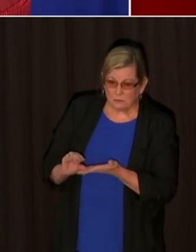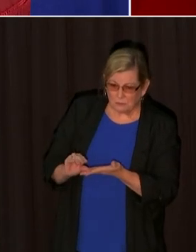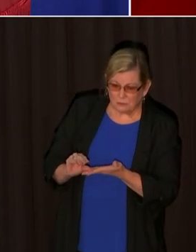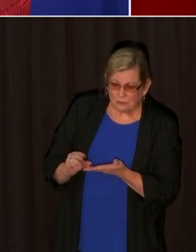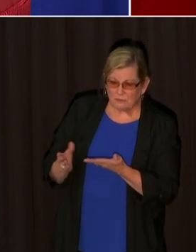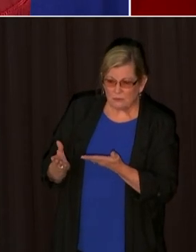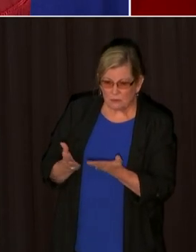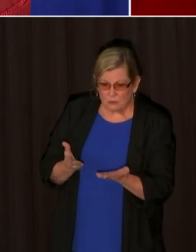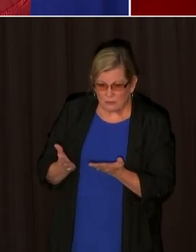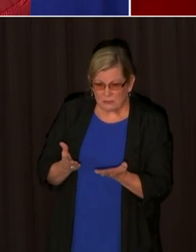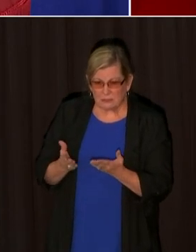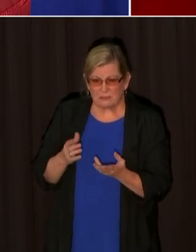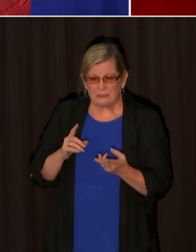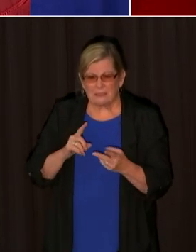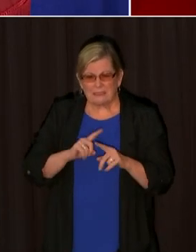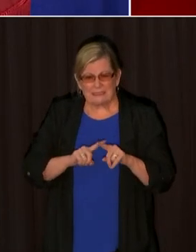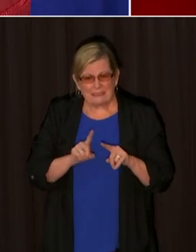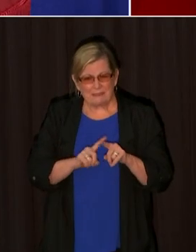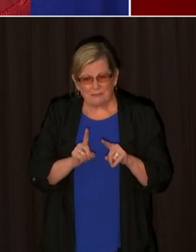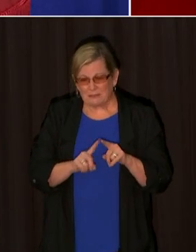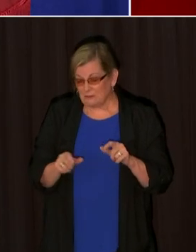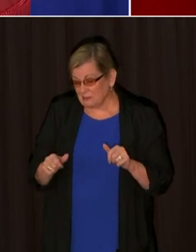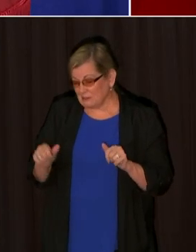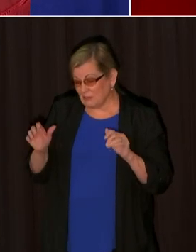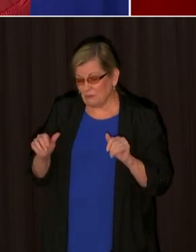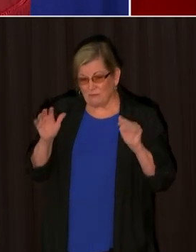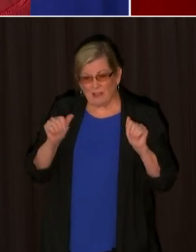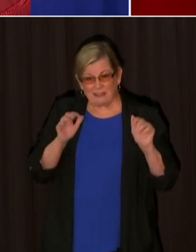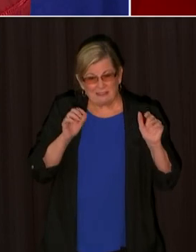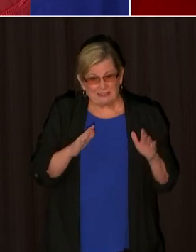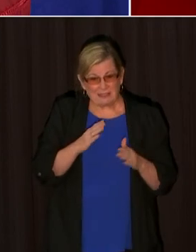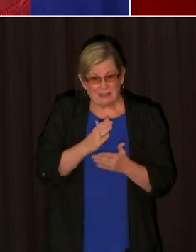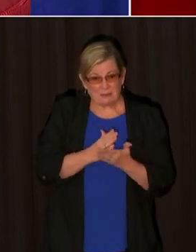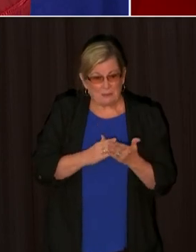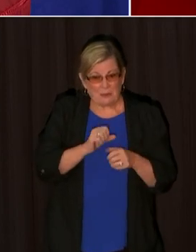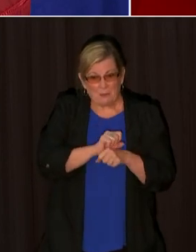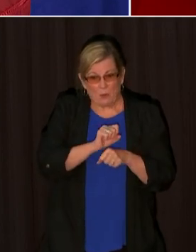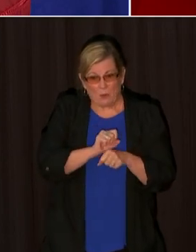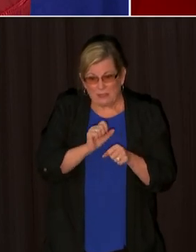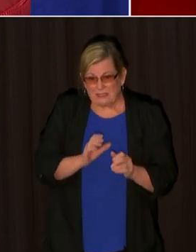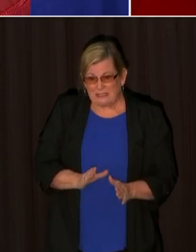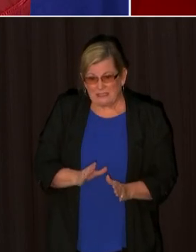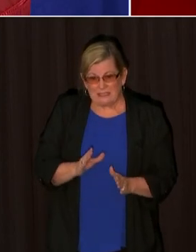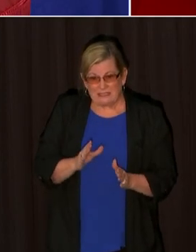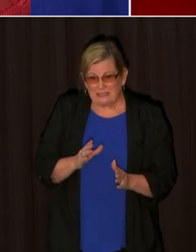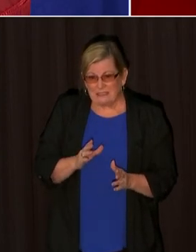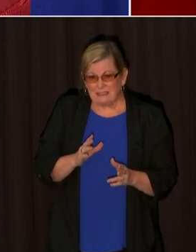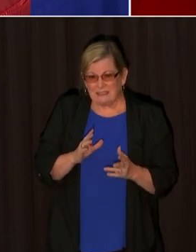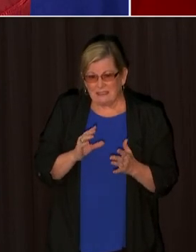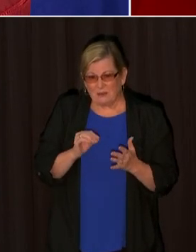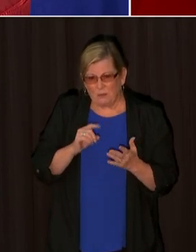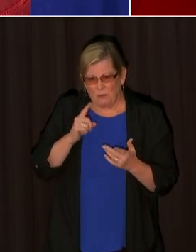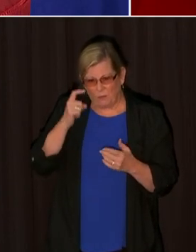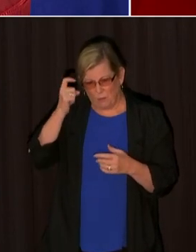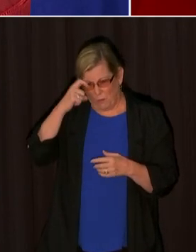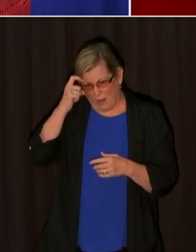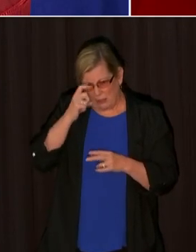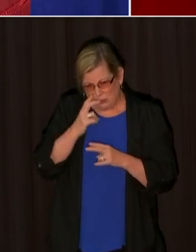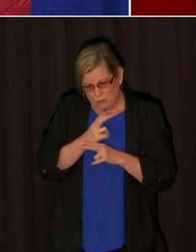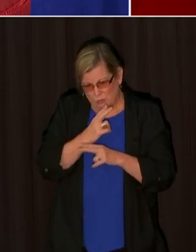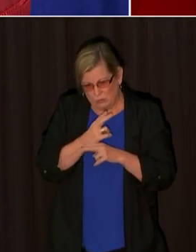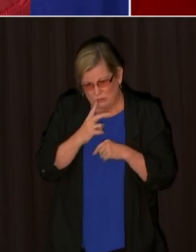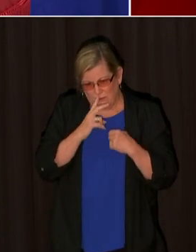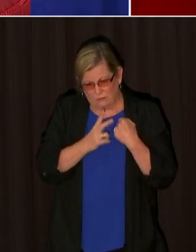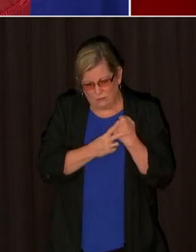with sacrifices on the part of our employees, with prudently using our reserves. All with